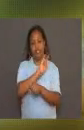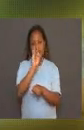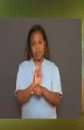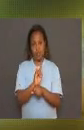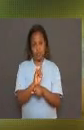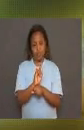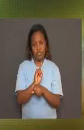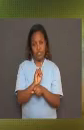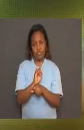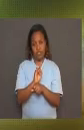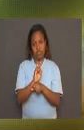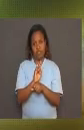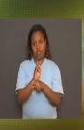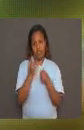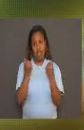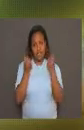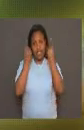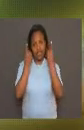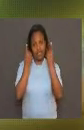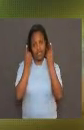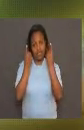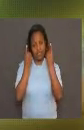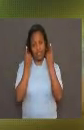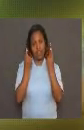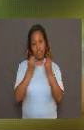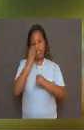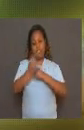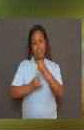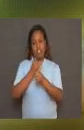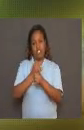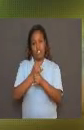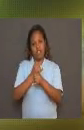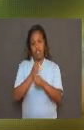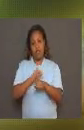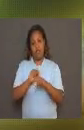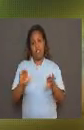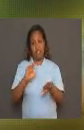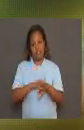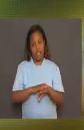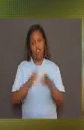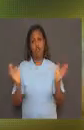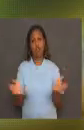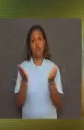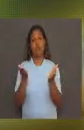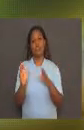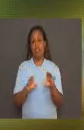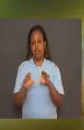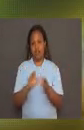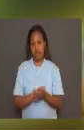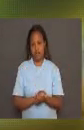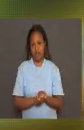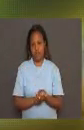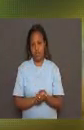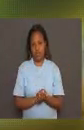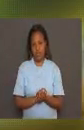can promote understanding in the international arena. We will